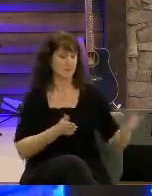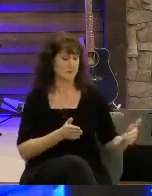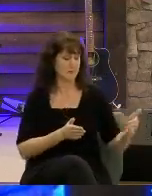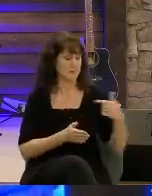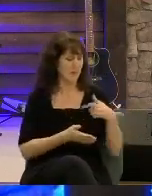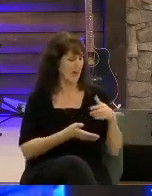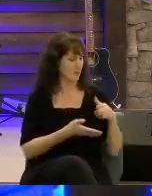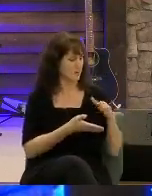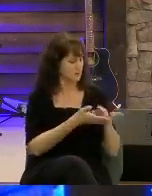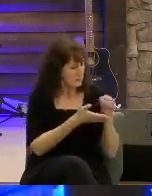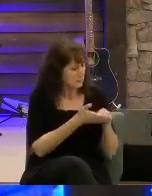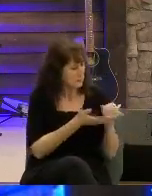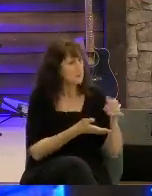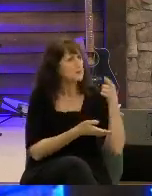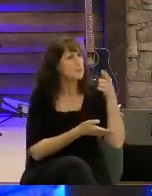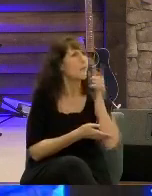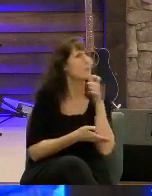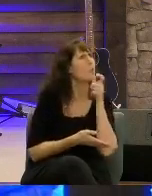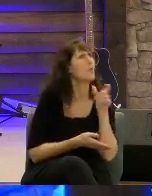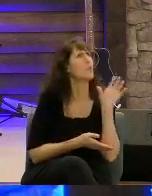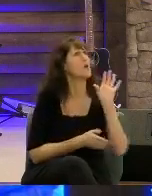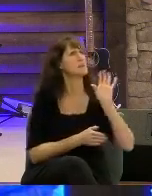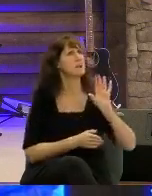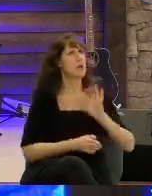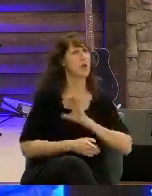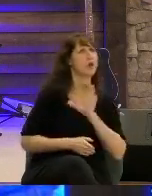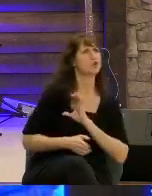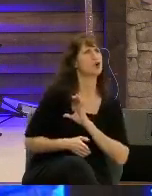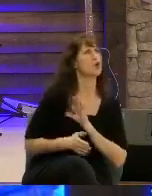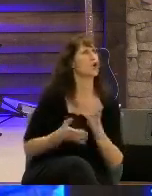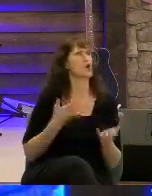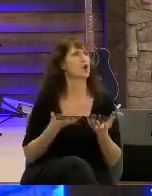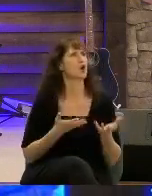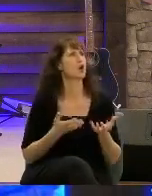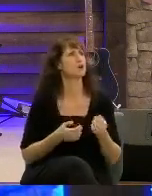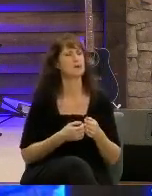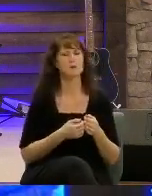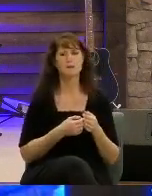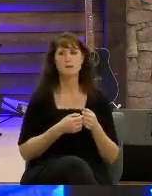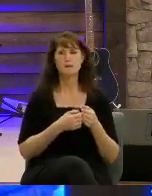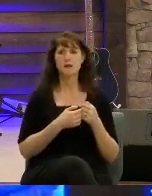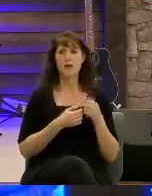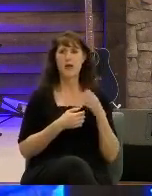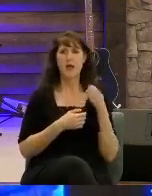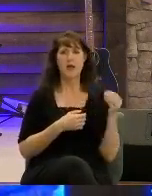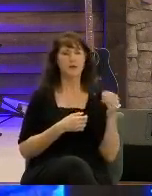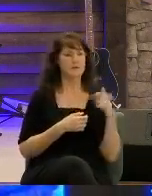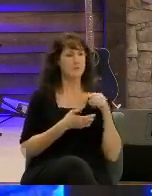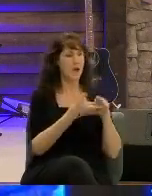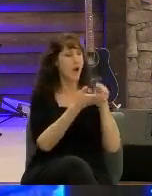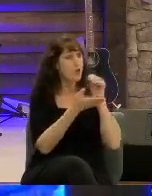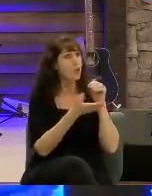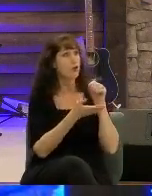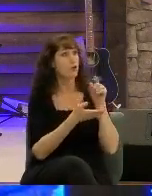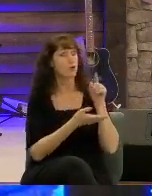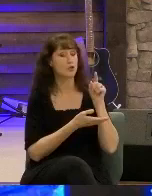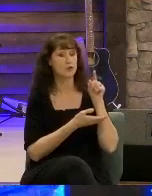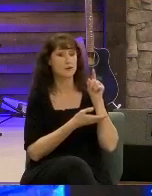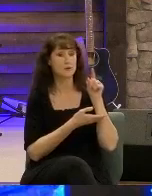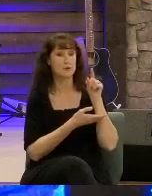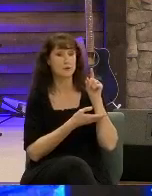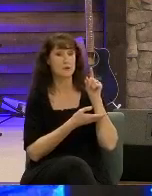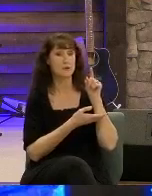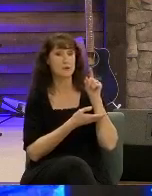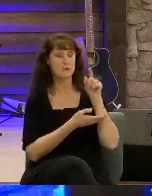learning about who God is, what his character is, okay? And so I learned he was, okay, I